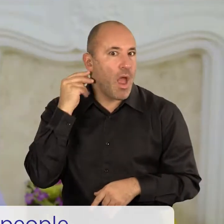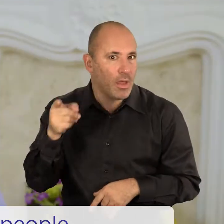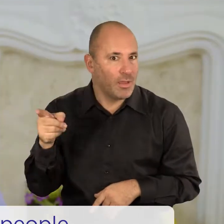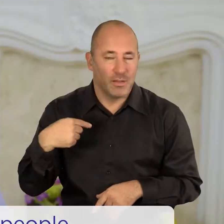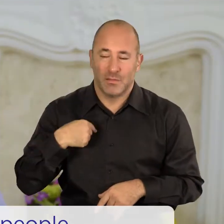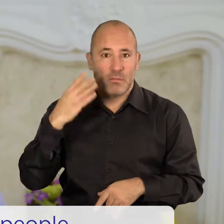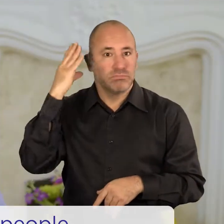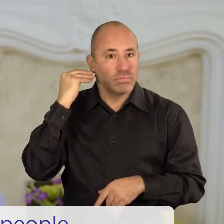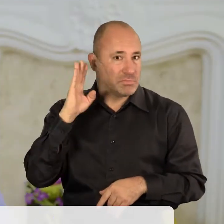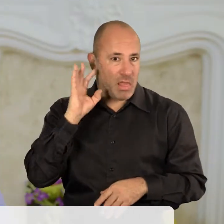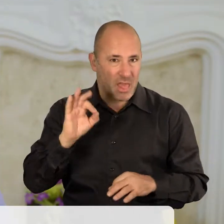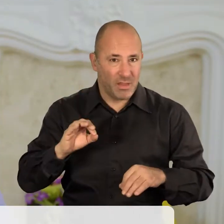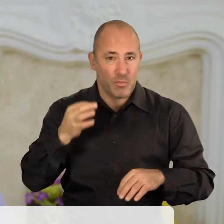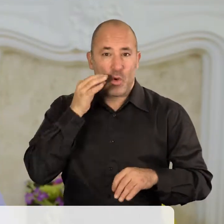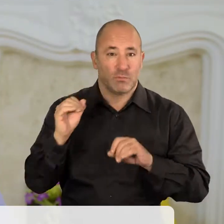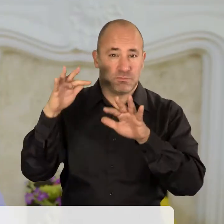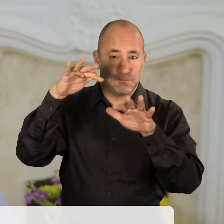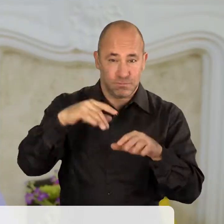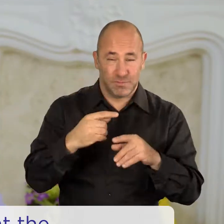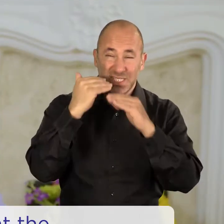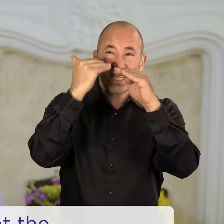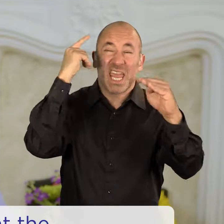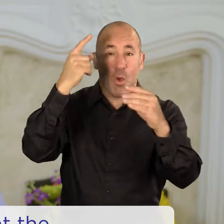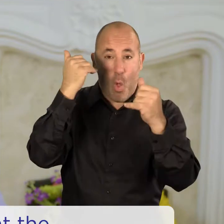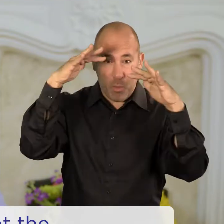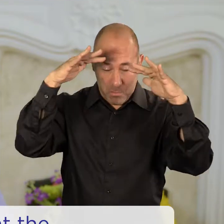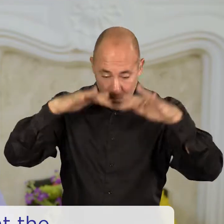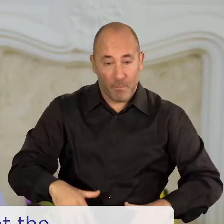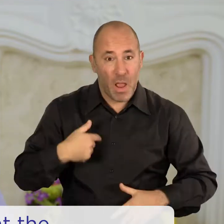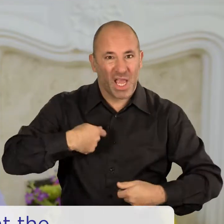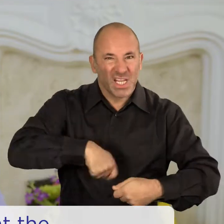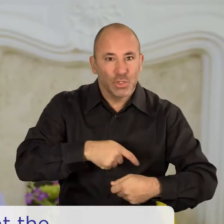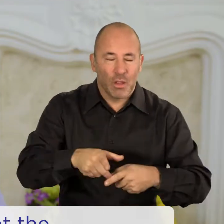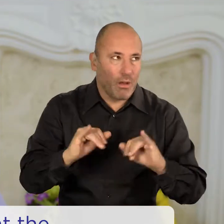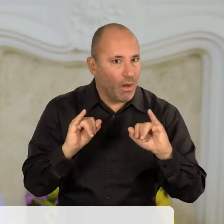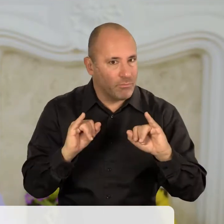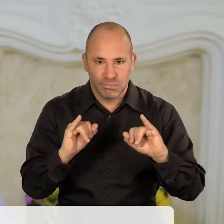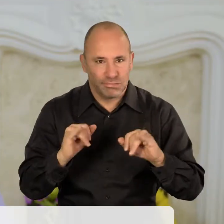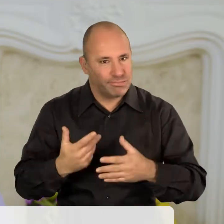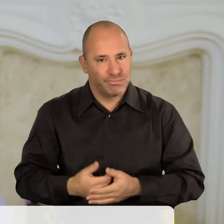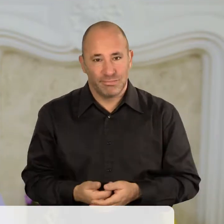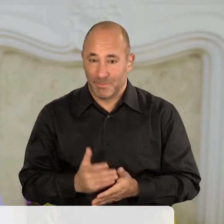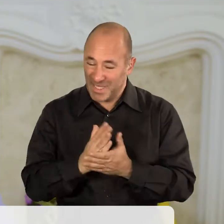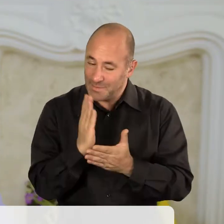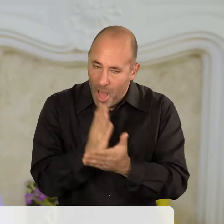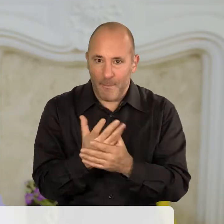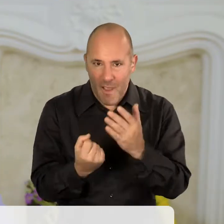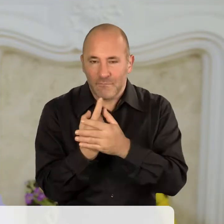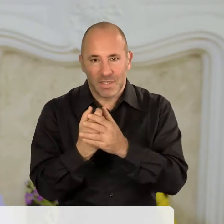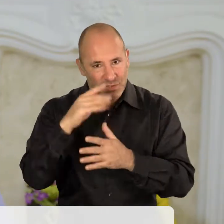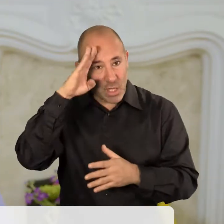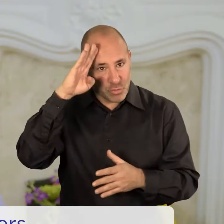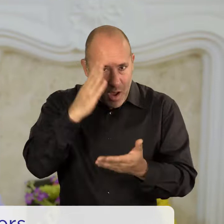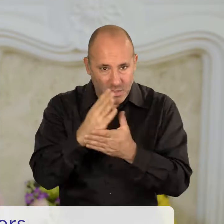that people don't hear with a hearing loss, running water. And it nearly brought the ceiling down in the kitchen, so that was a bit of a nightmare